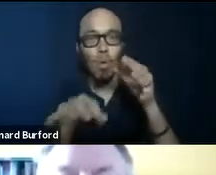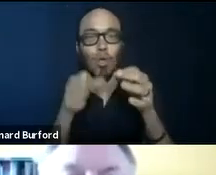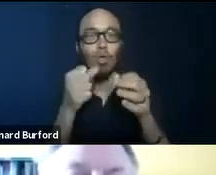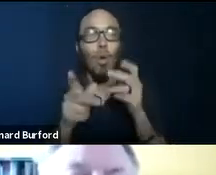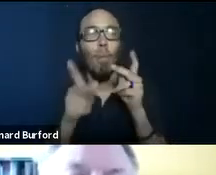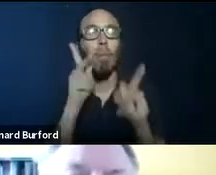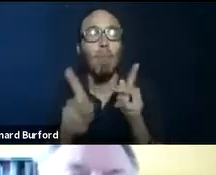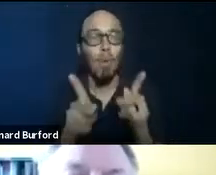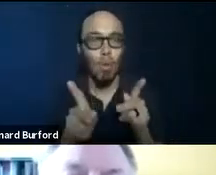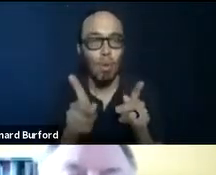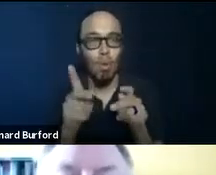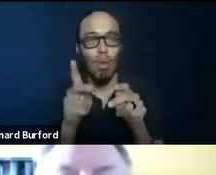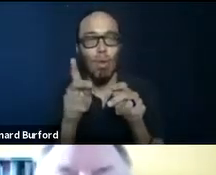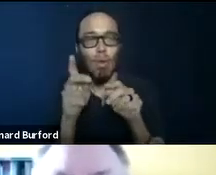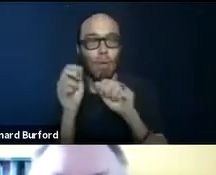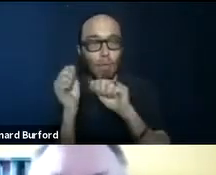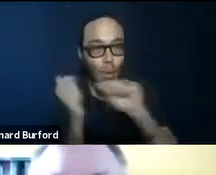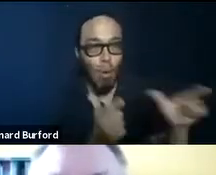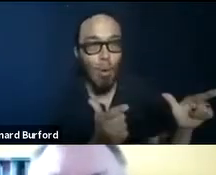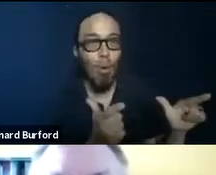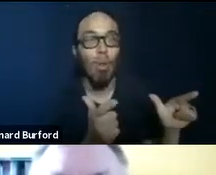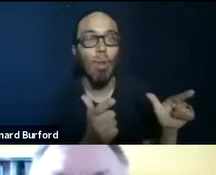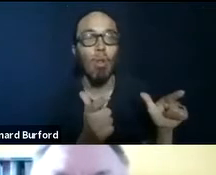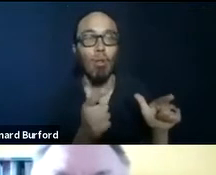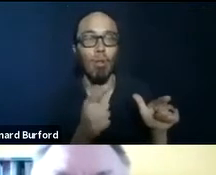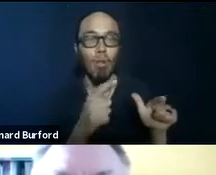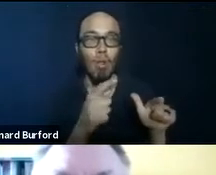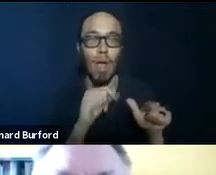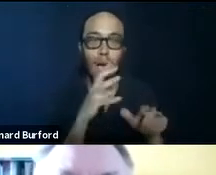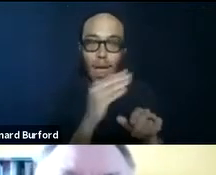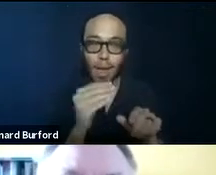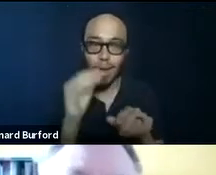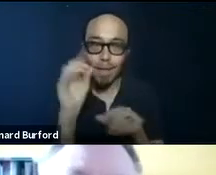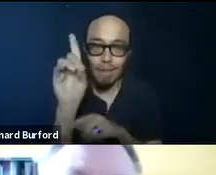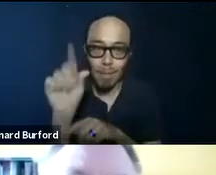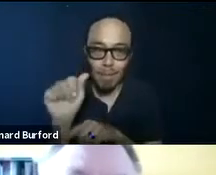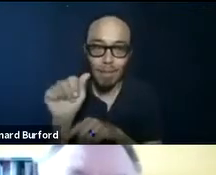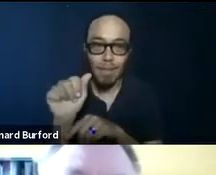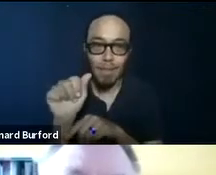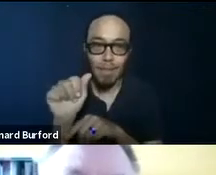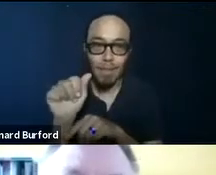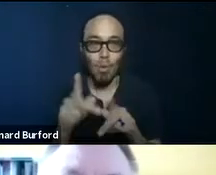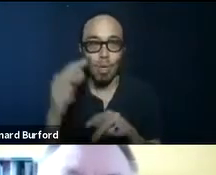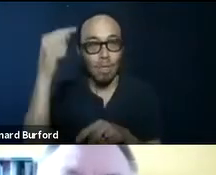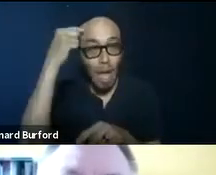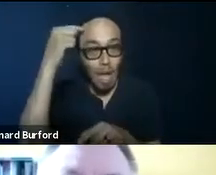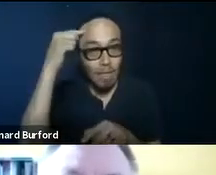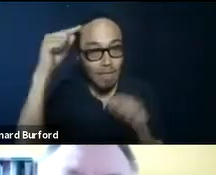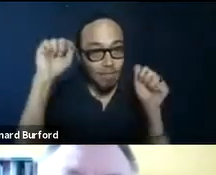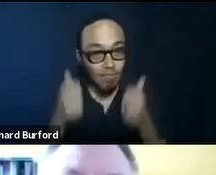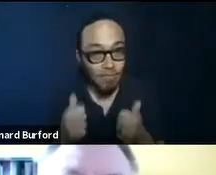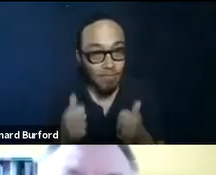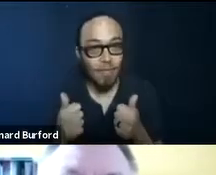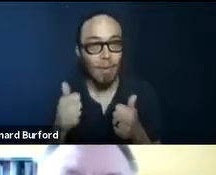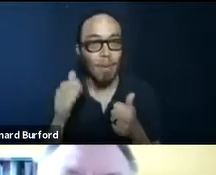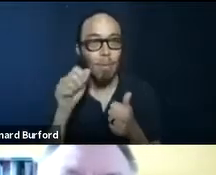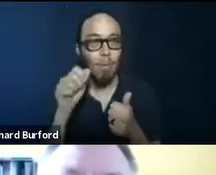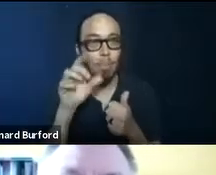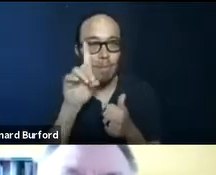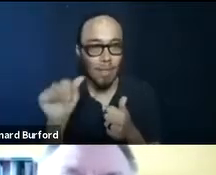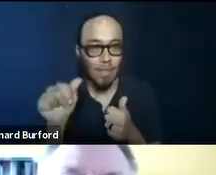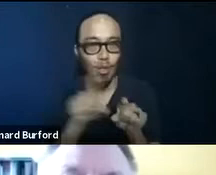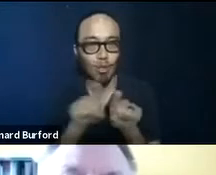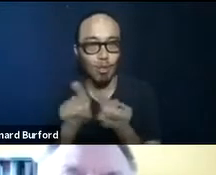all and people with disabilities especially, and cognitive disabilities even more. As